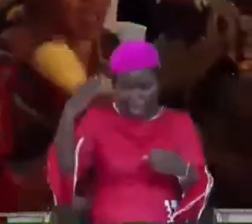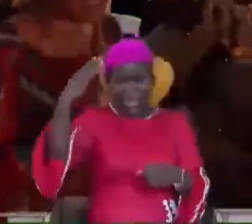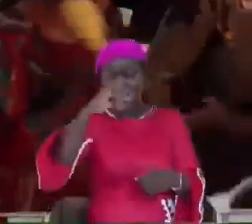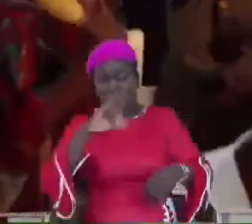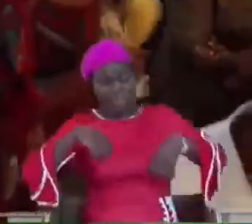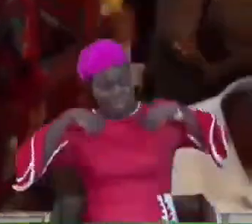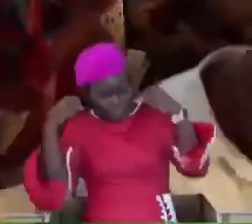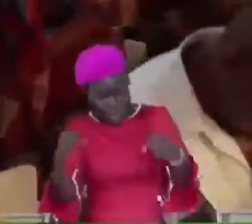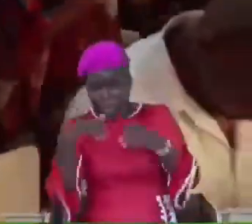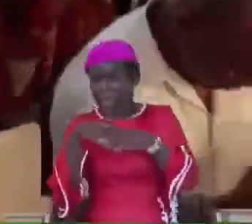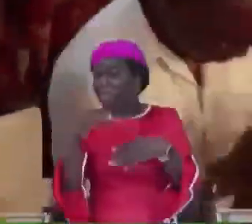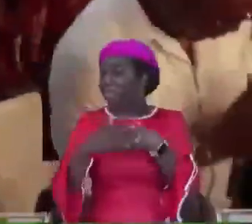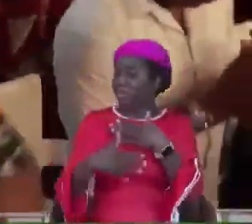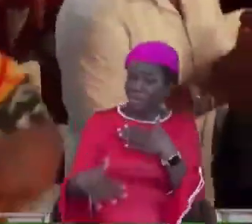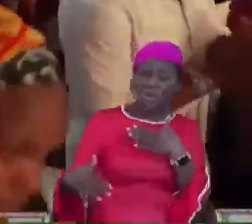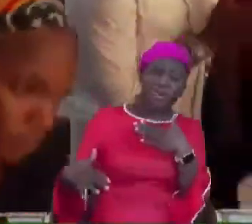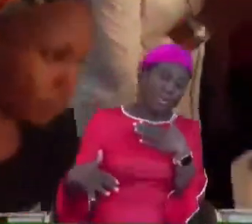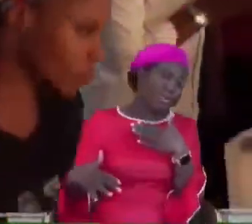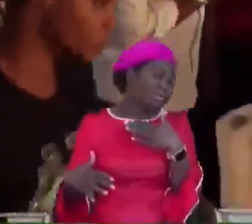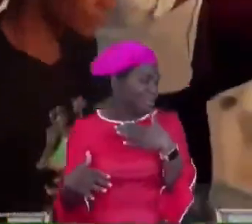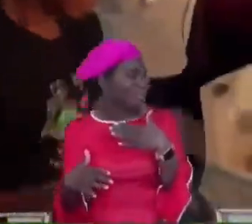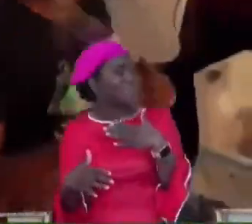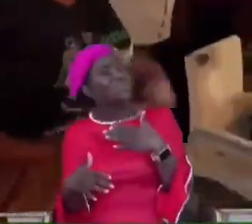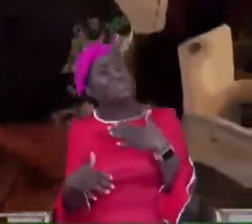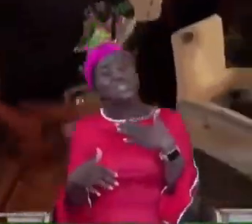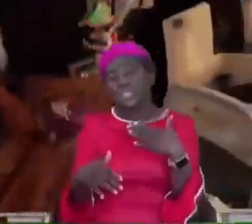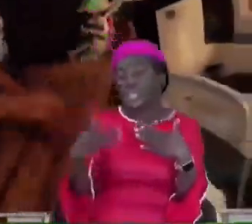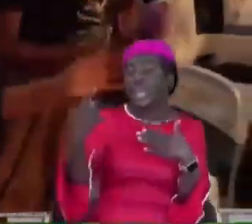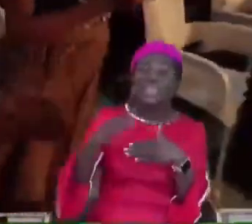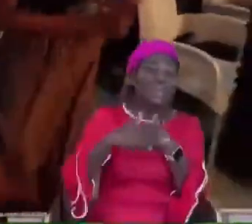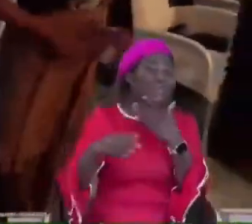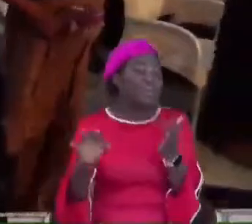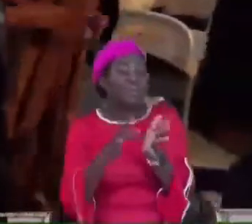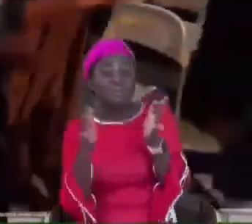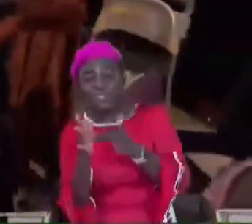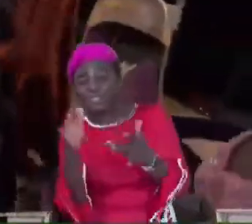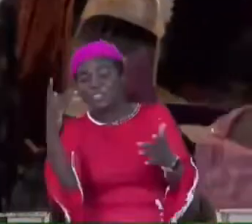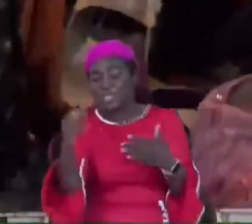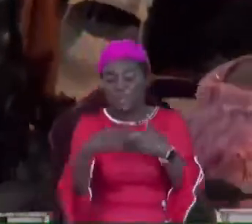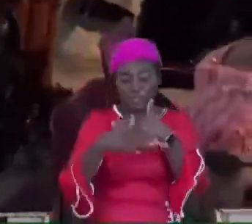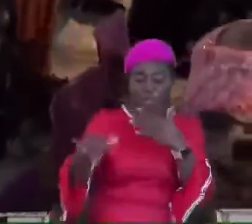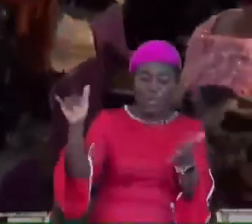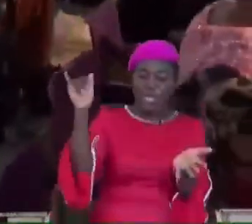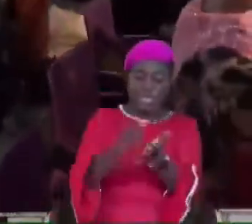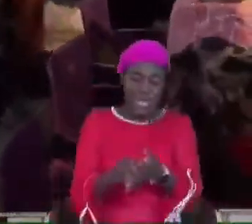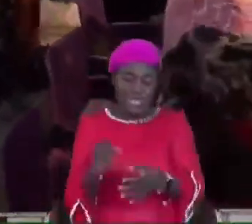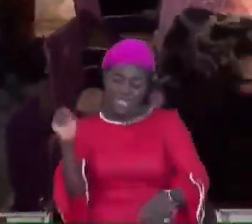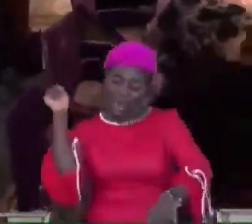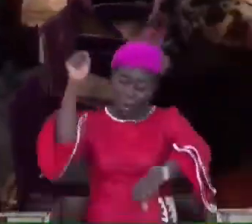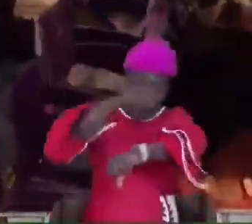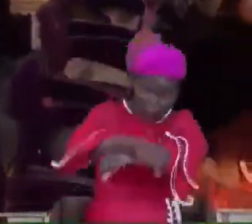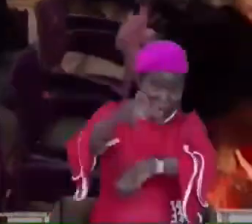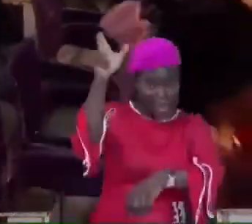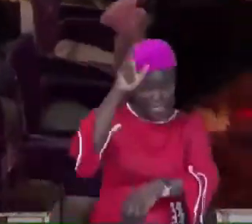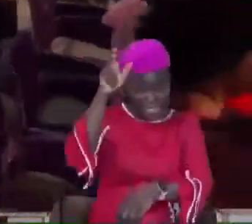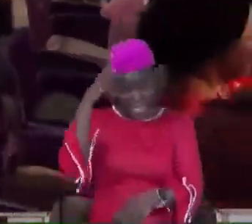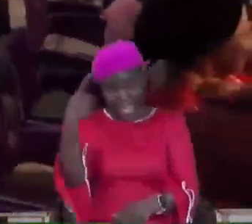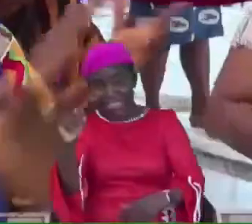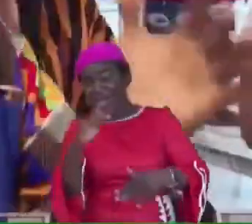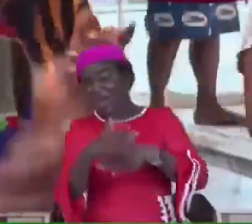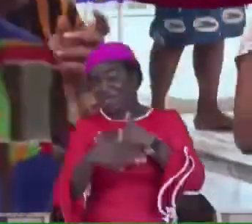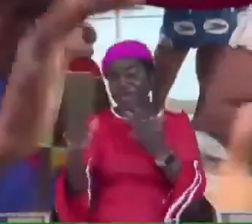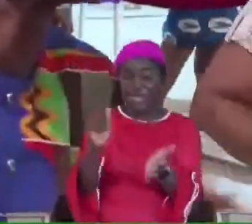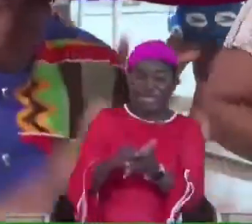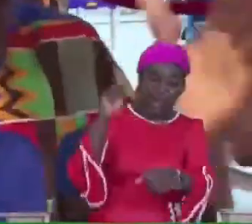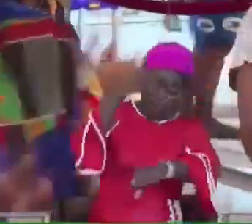is power, there is power in the blood. The blood of Jesus, the blood that conquers Satan. The blood of Jesus, the